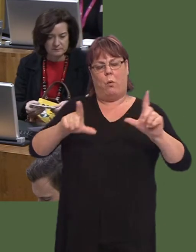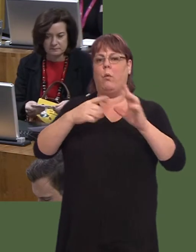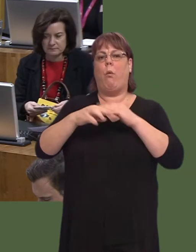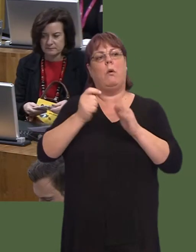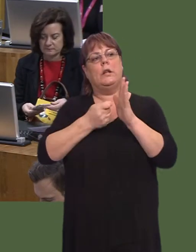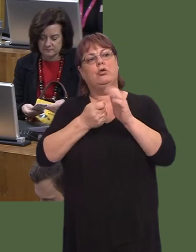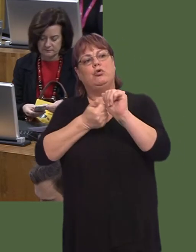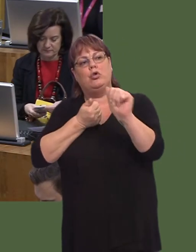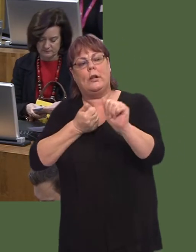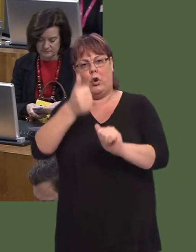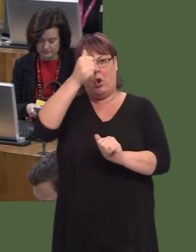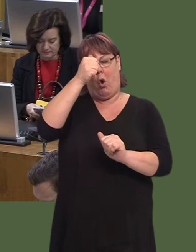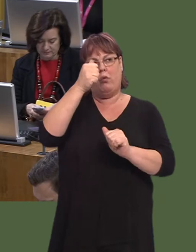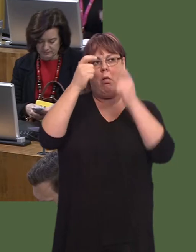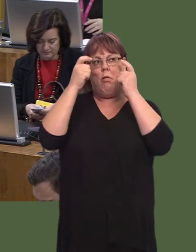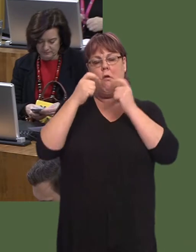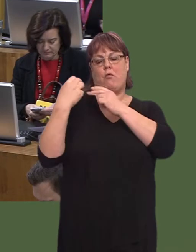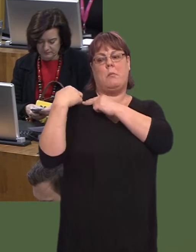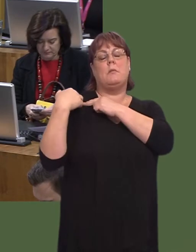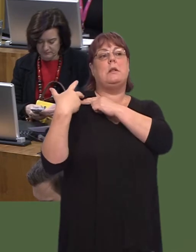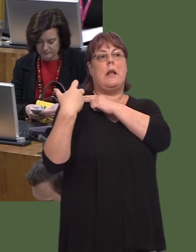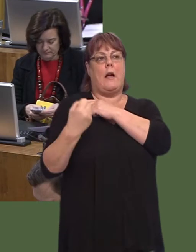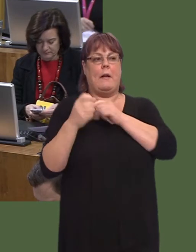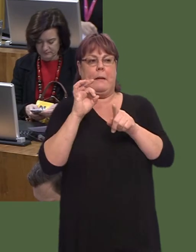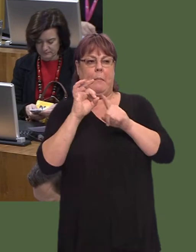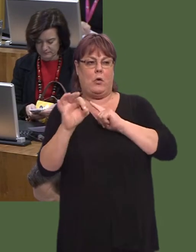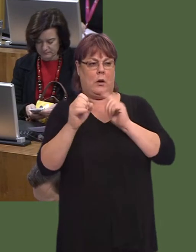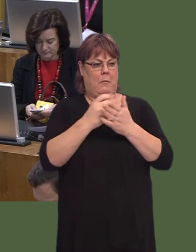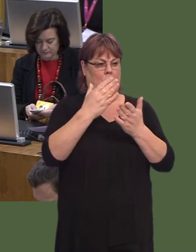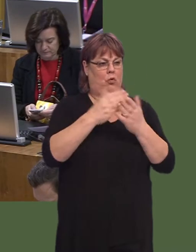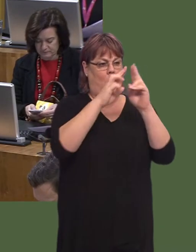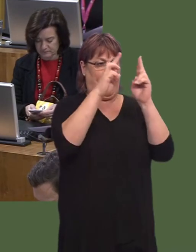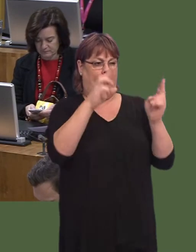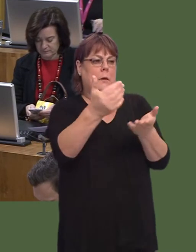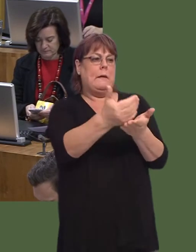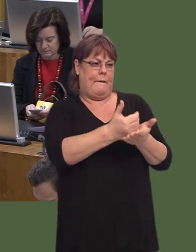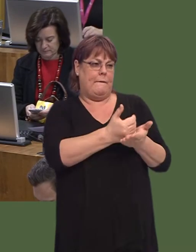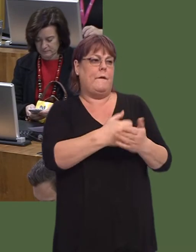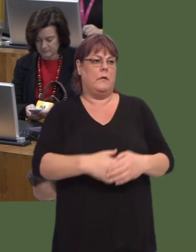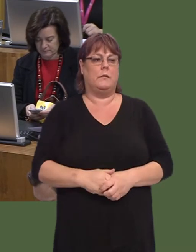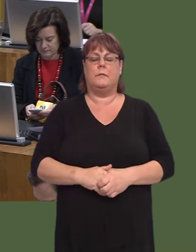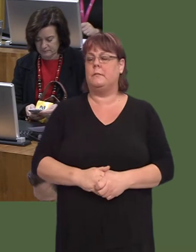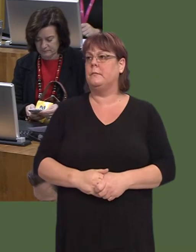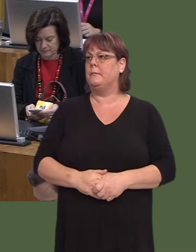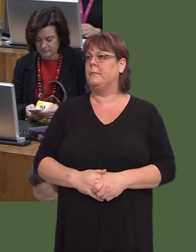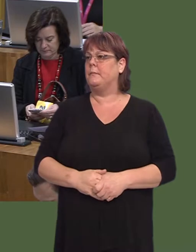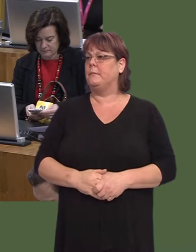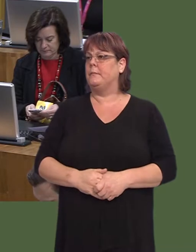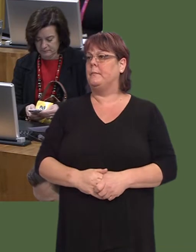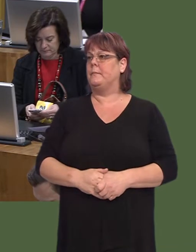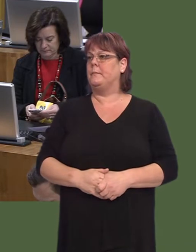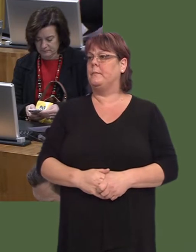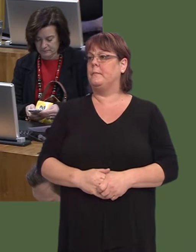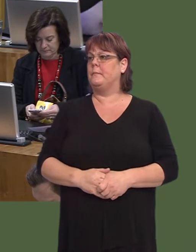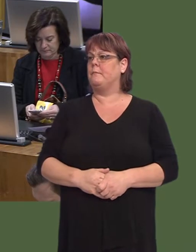or agent is aware of their legal responsibilities, especially in terms of the safety of the property they let. Rhiannon